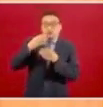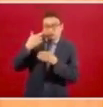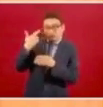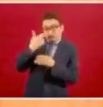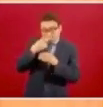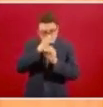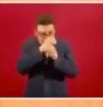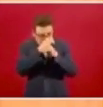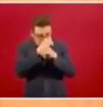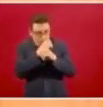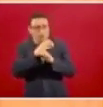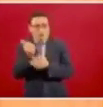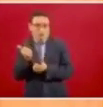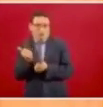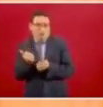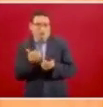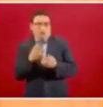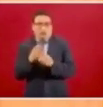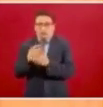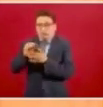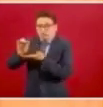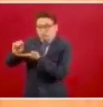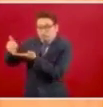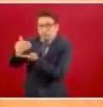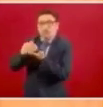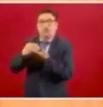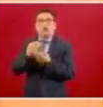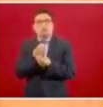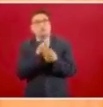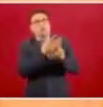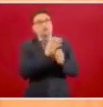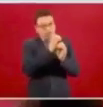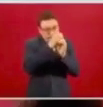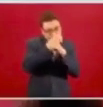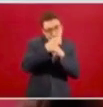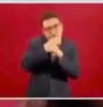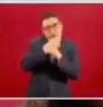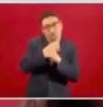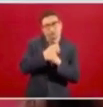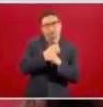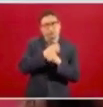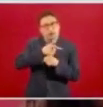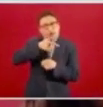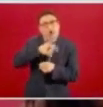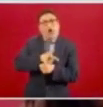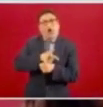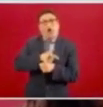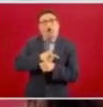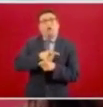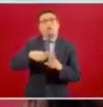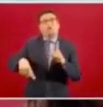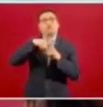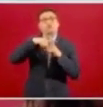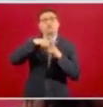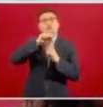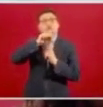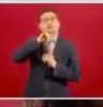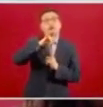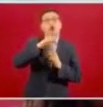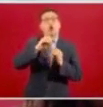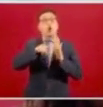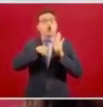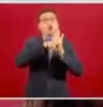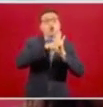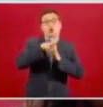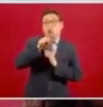sampling their respiratory secretions. These samples are analyzed in a laboratory, and they